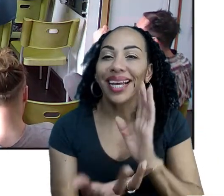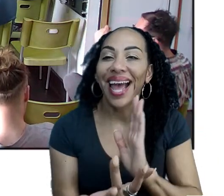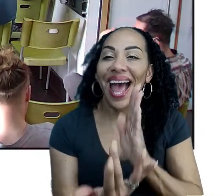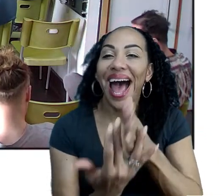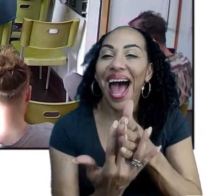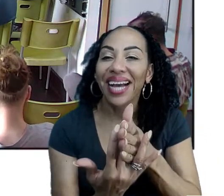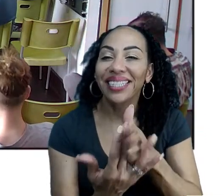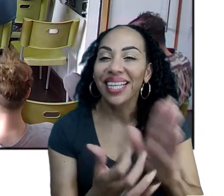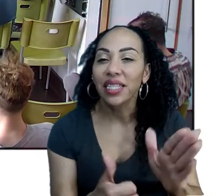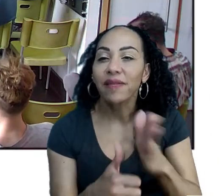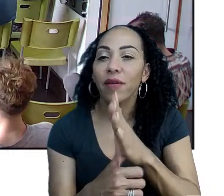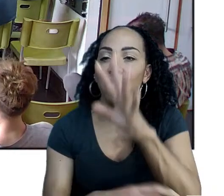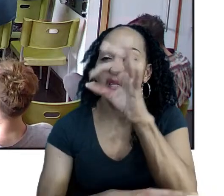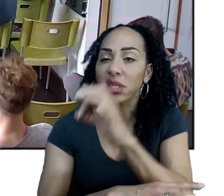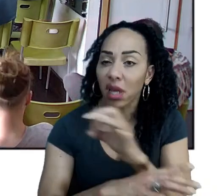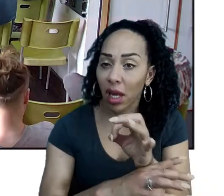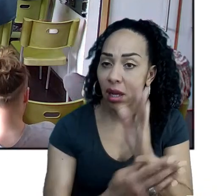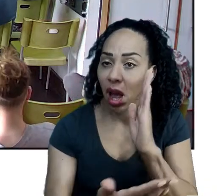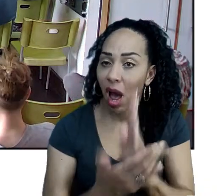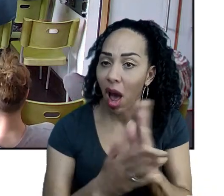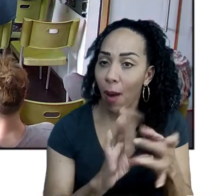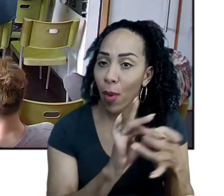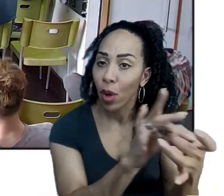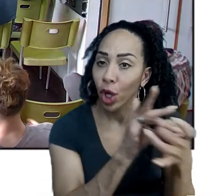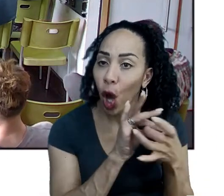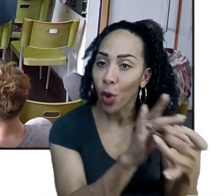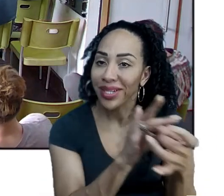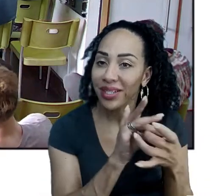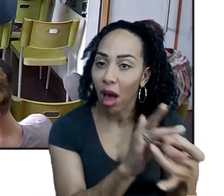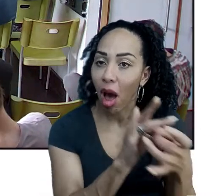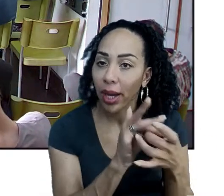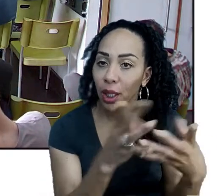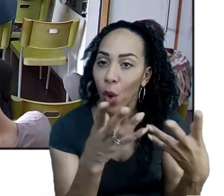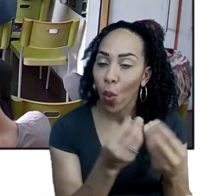co-produced with disabled people? Yes.